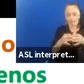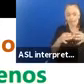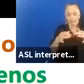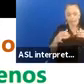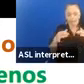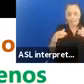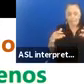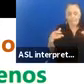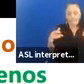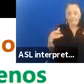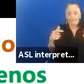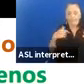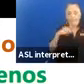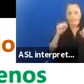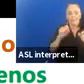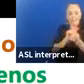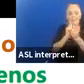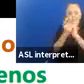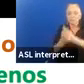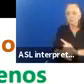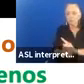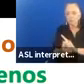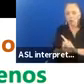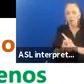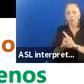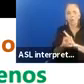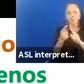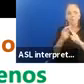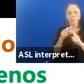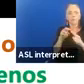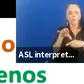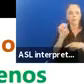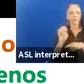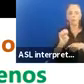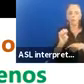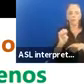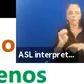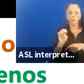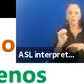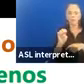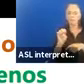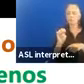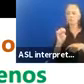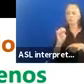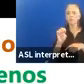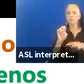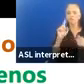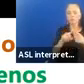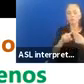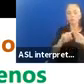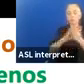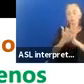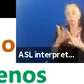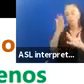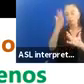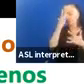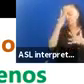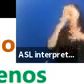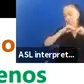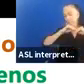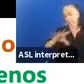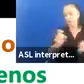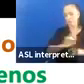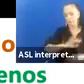can transform from a harmless microbe into a deadly pathogen. Like many one-celled